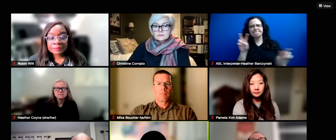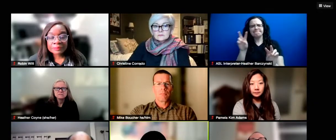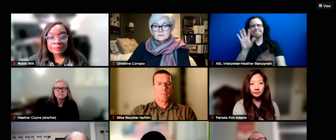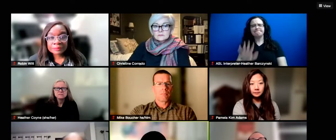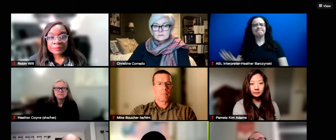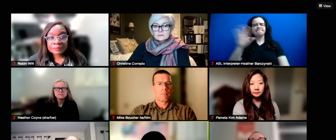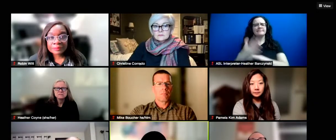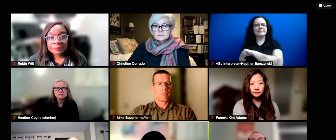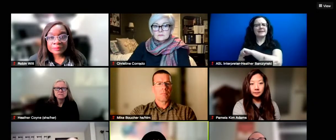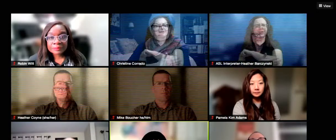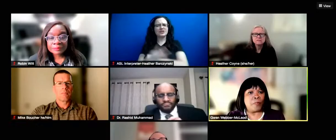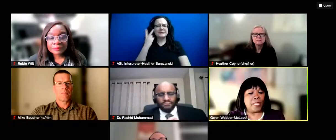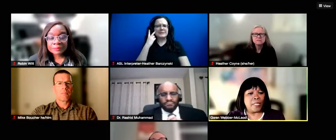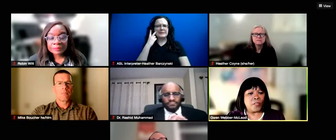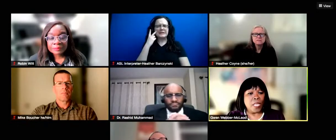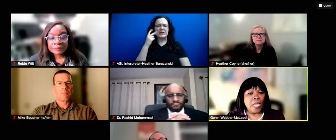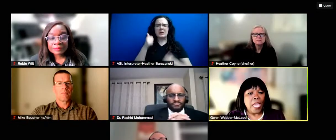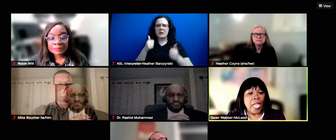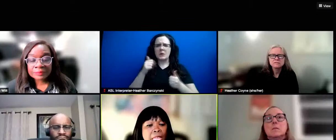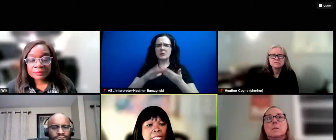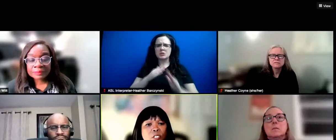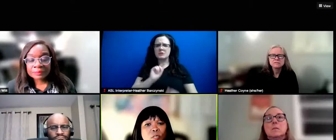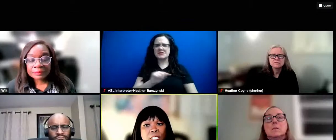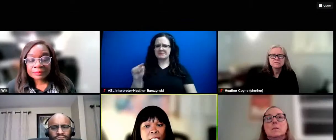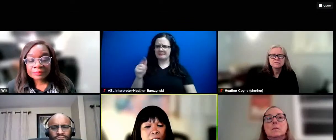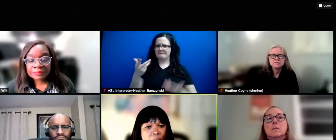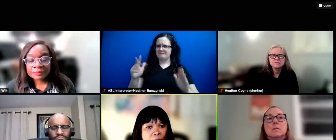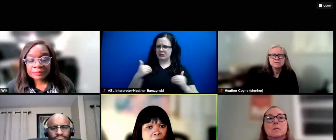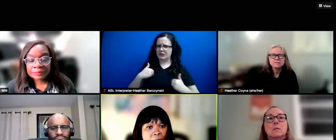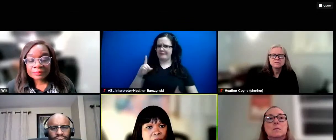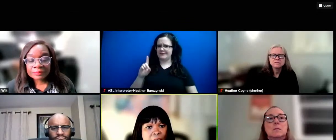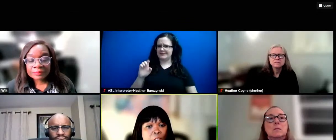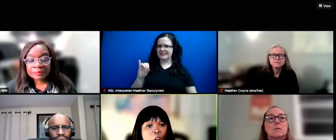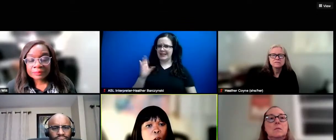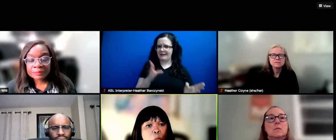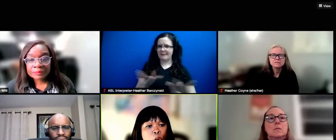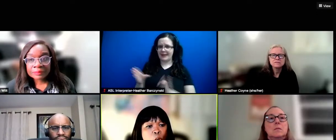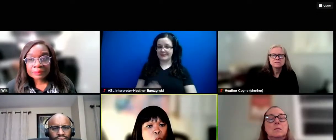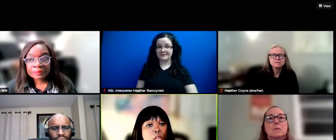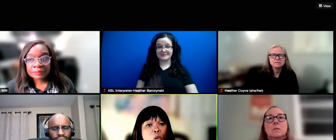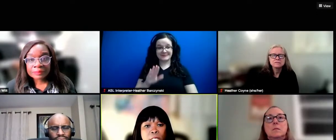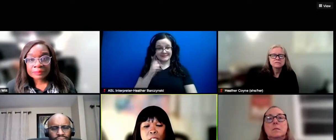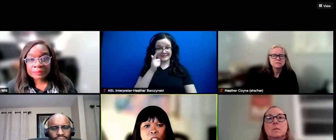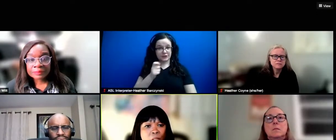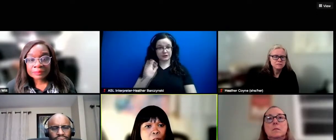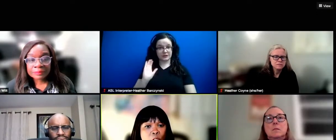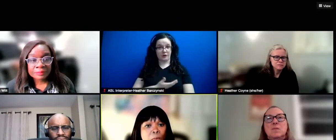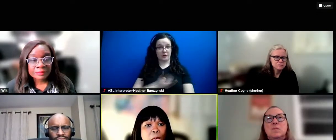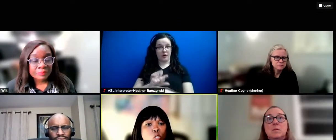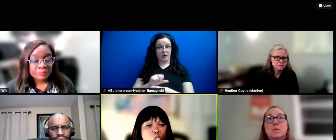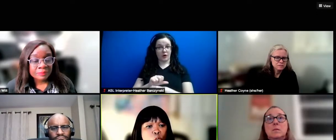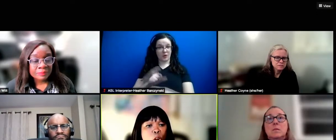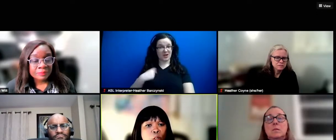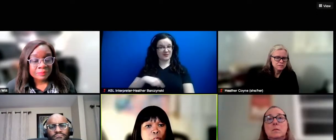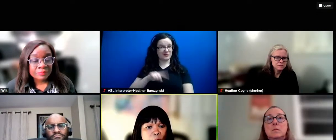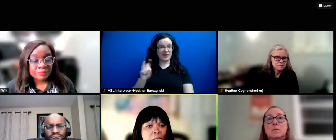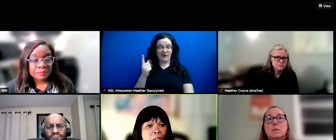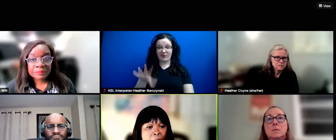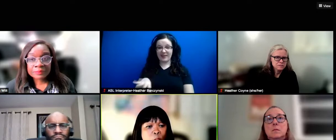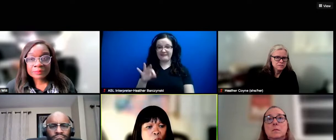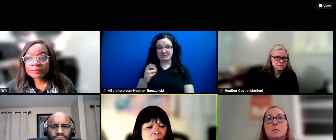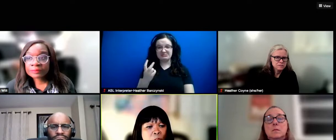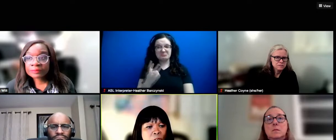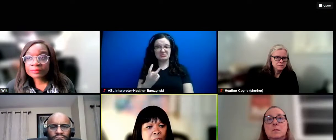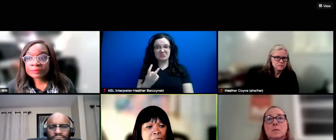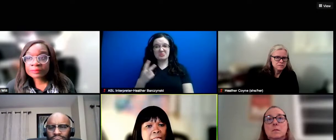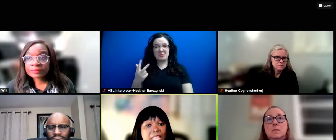even had DEI plans. And interestingly enough to us, in our work, we only discovered about 2 or 3